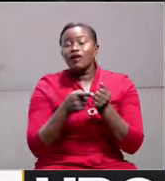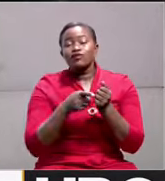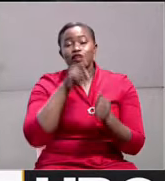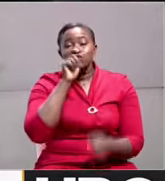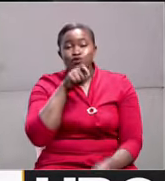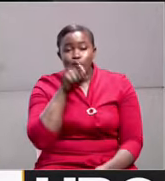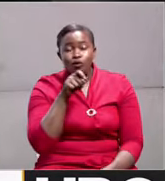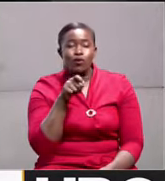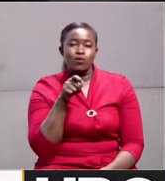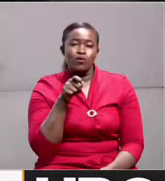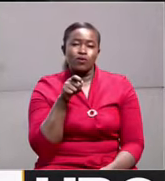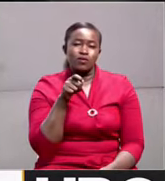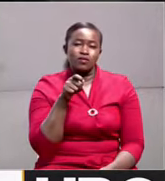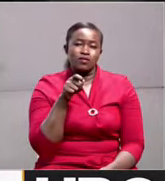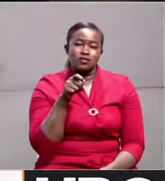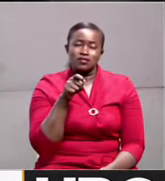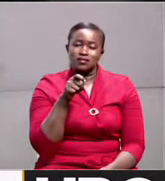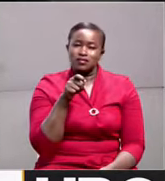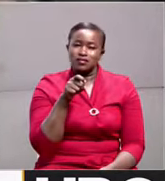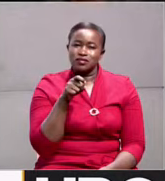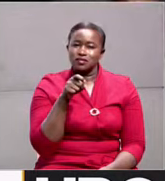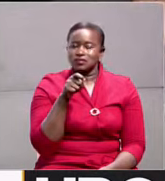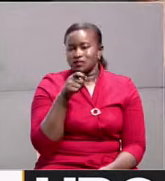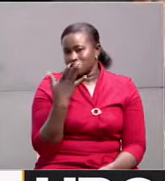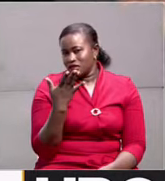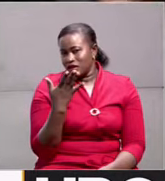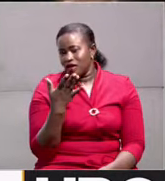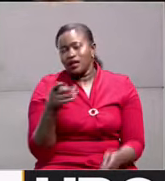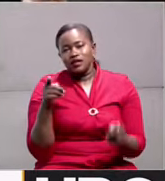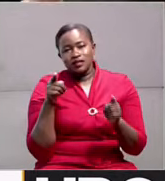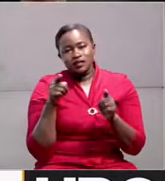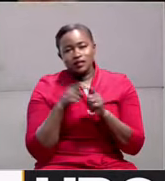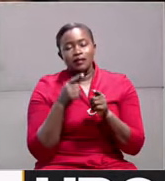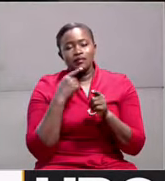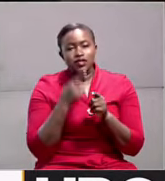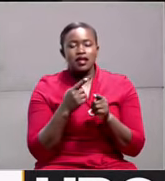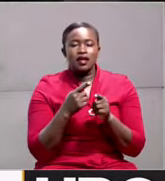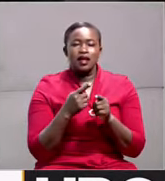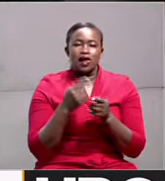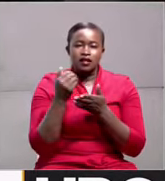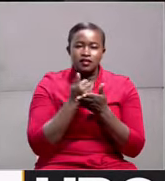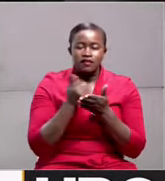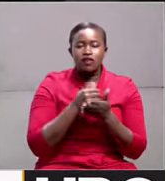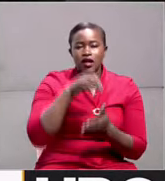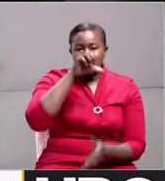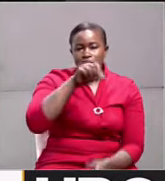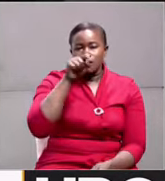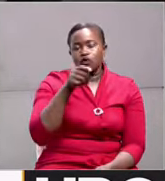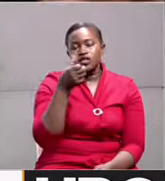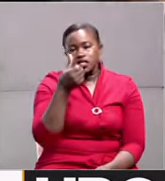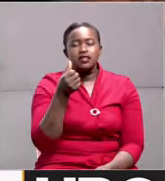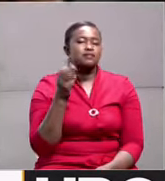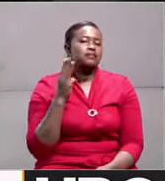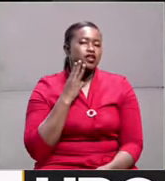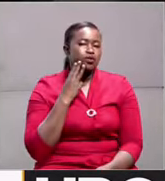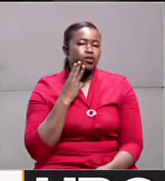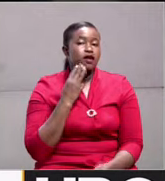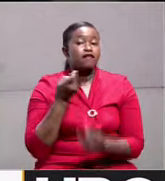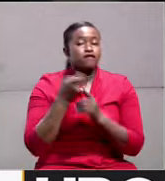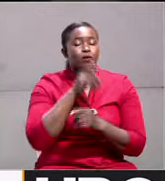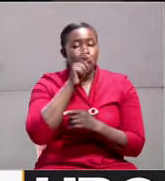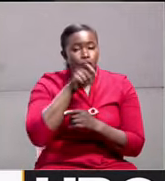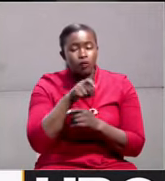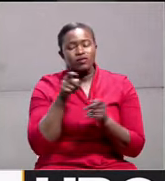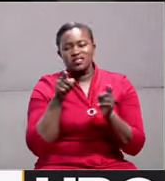trays igana abiri yatshobora ngo nakora miliyoni 9 n'umtwaro nkaga nebinde byabire